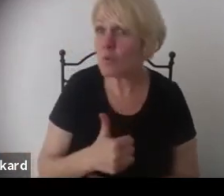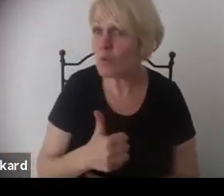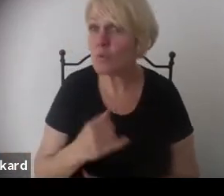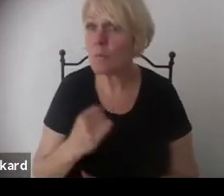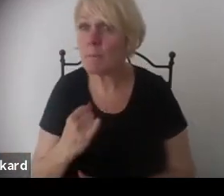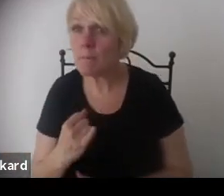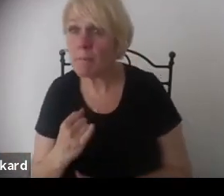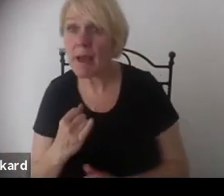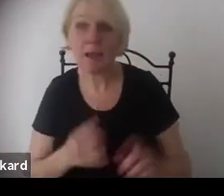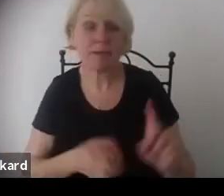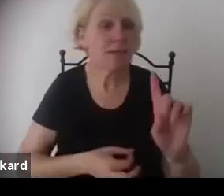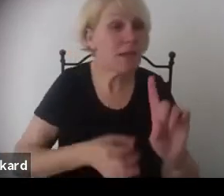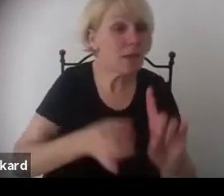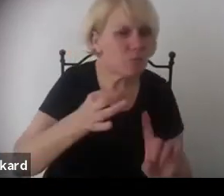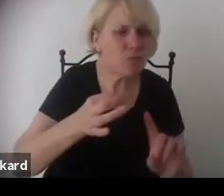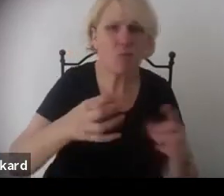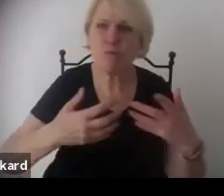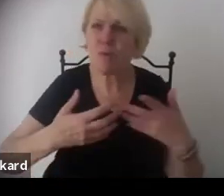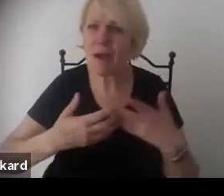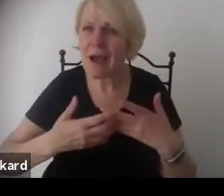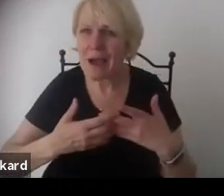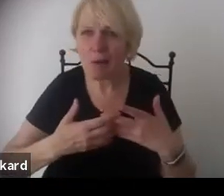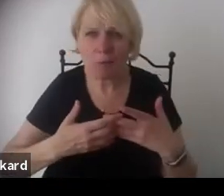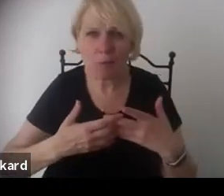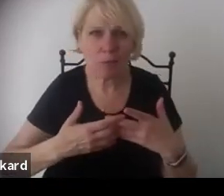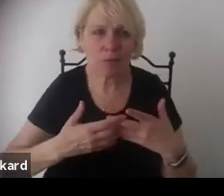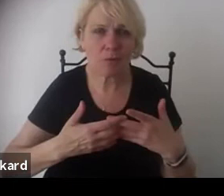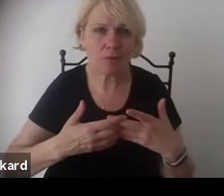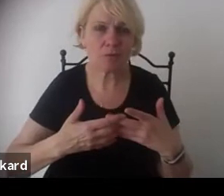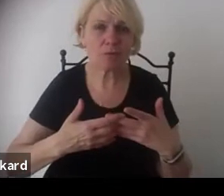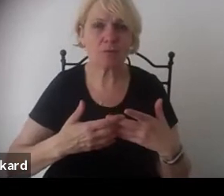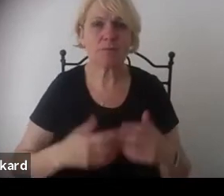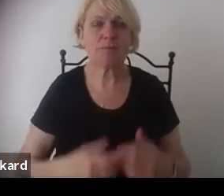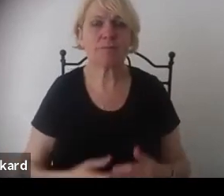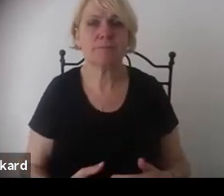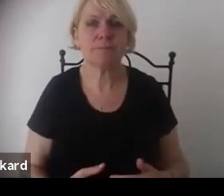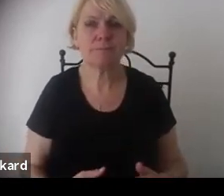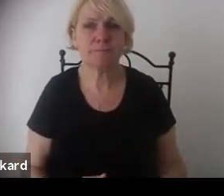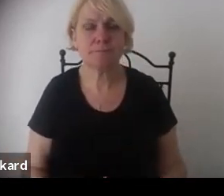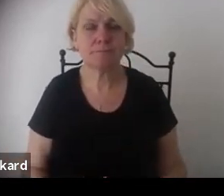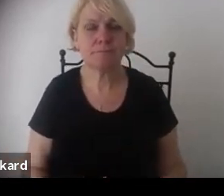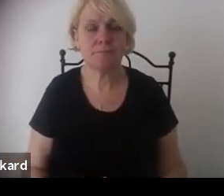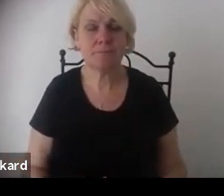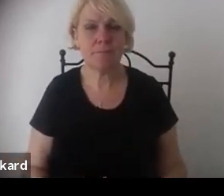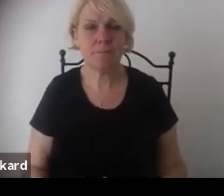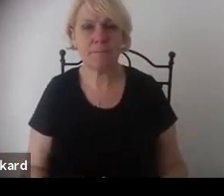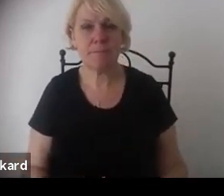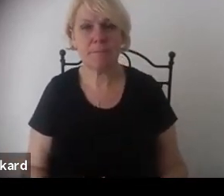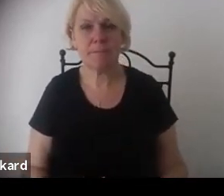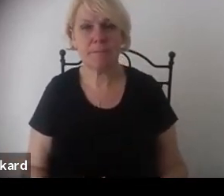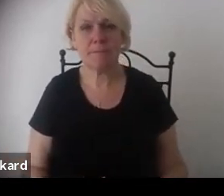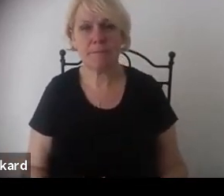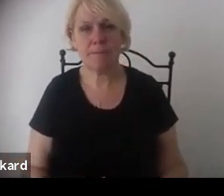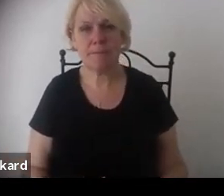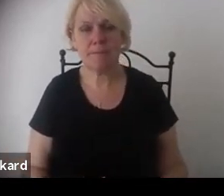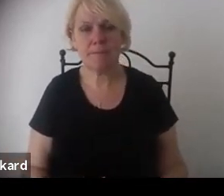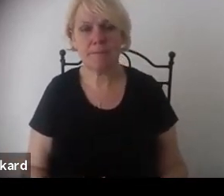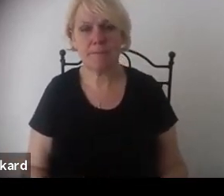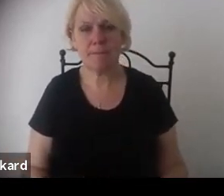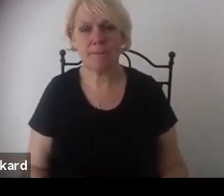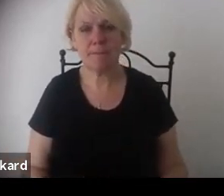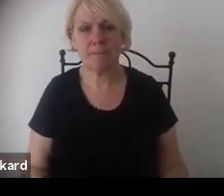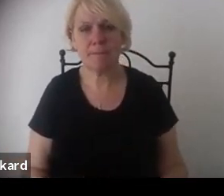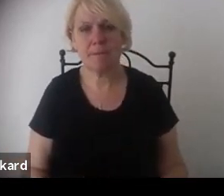further. Our patient experience team remain operational, and of course, we always want to